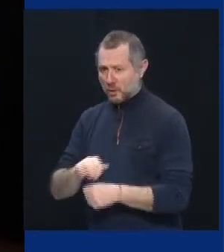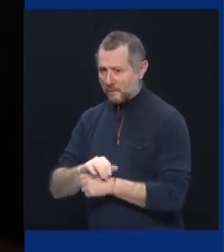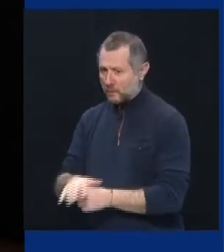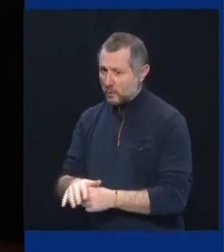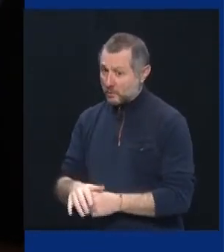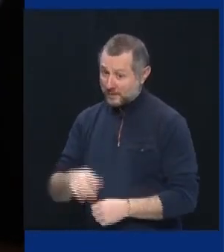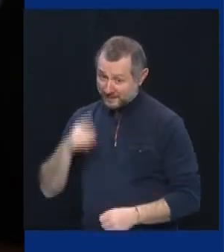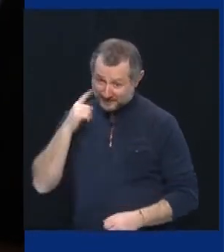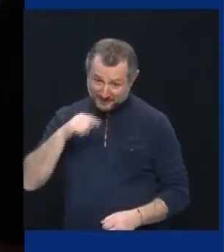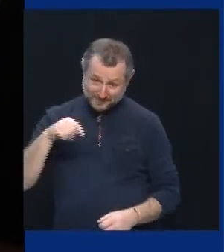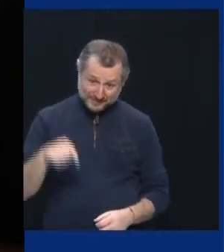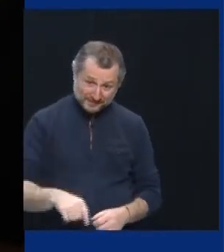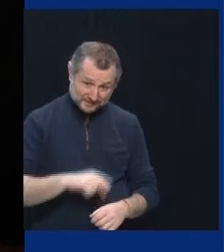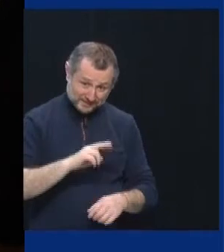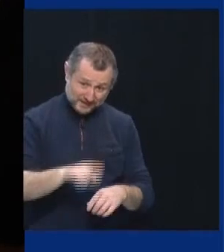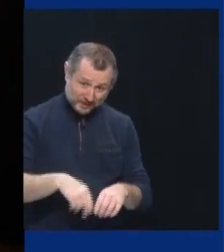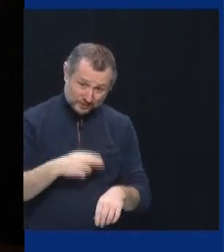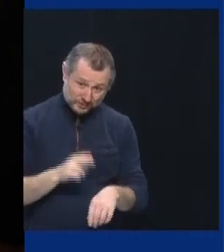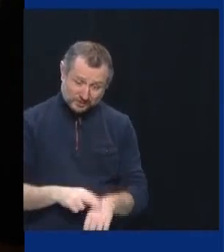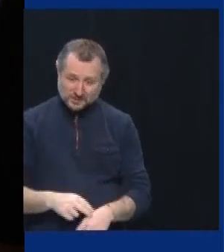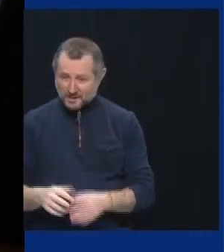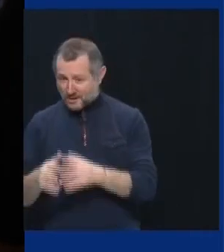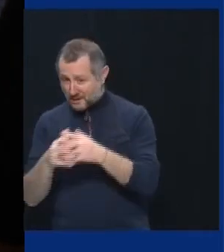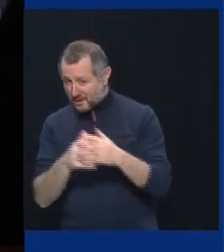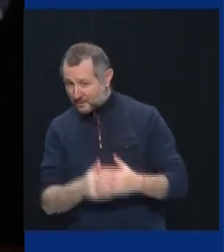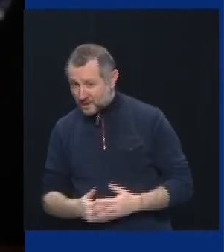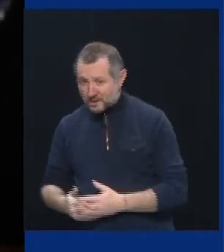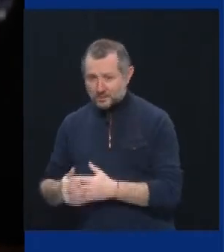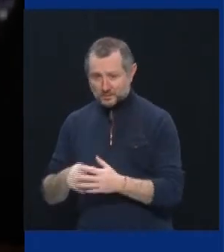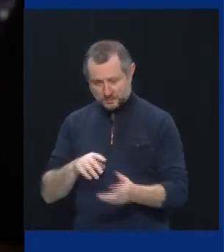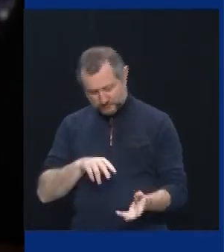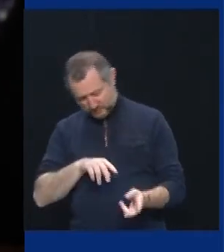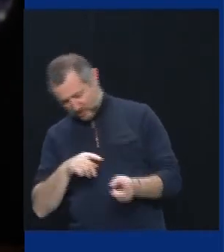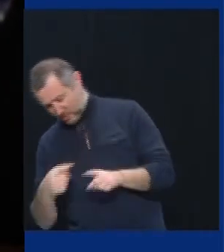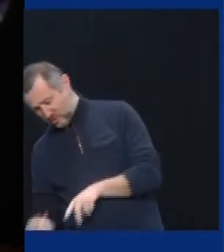country to get back on his feet and become